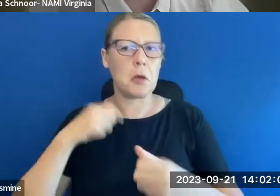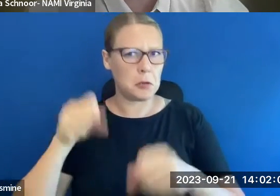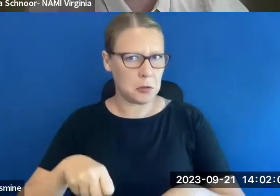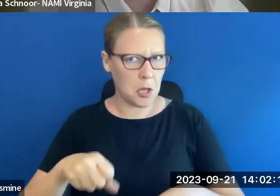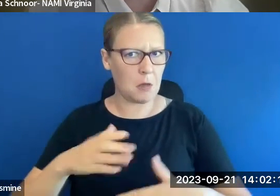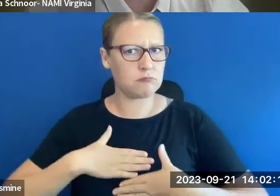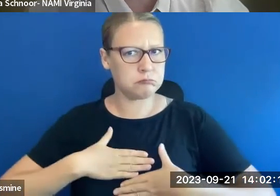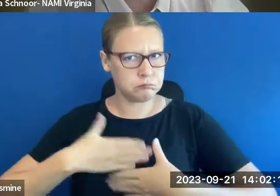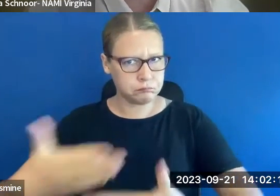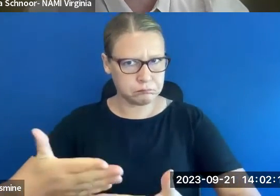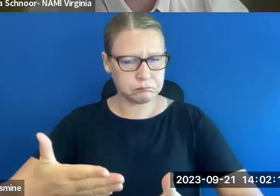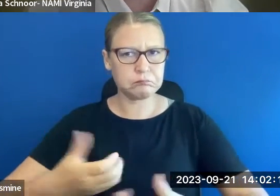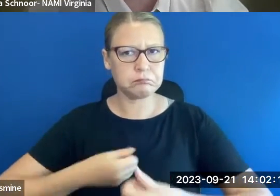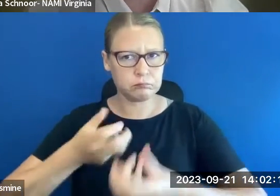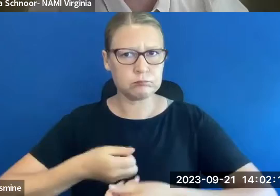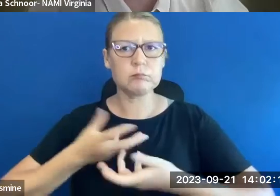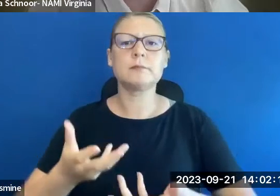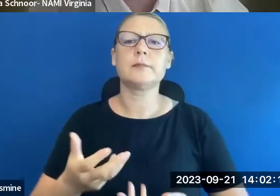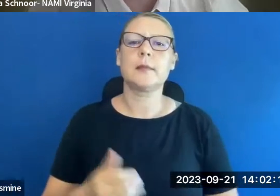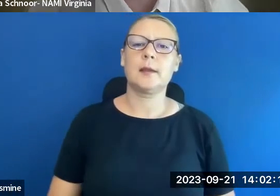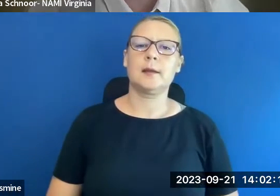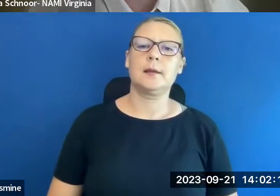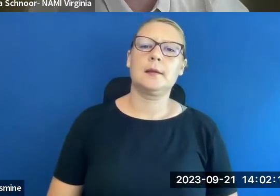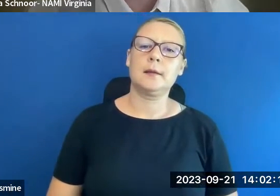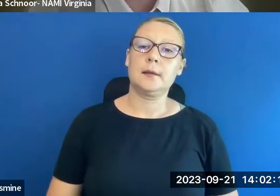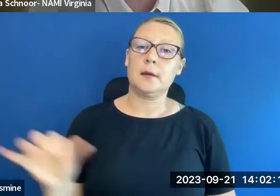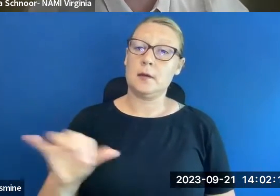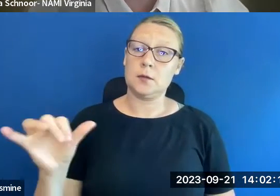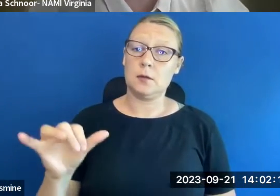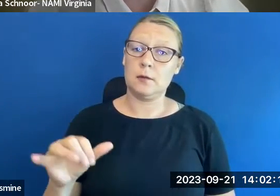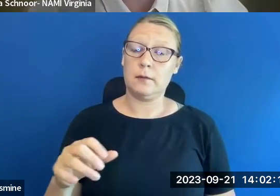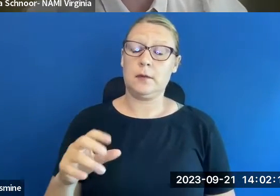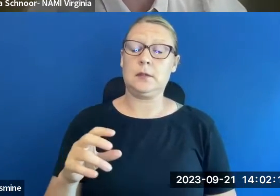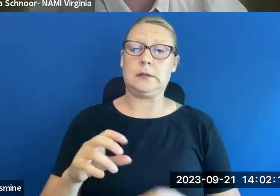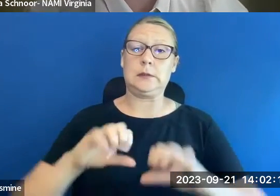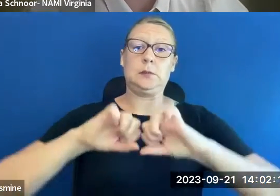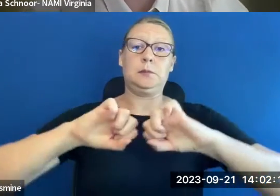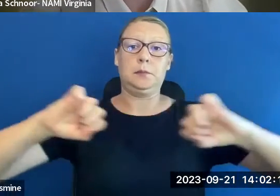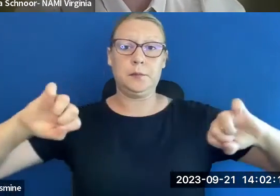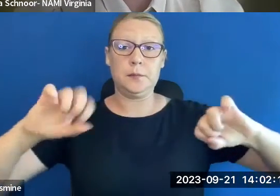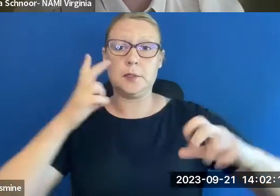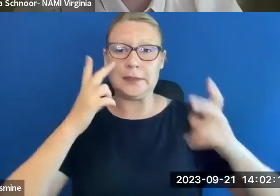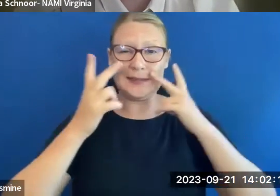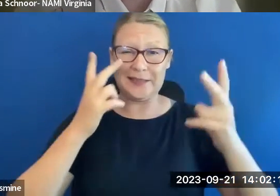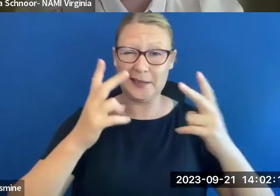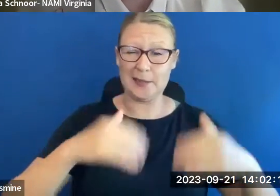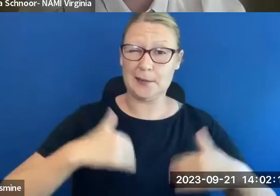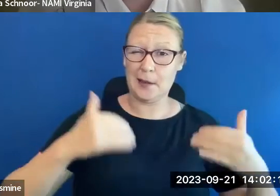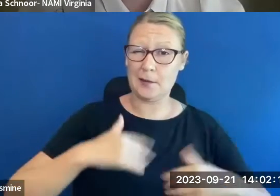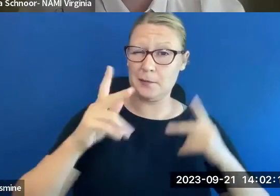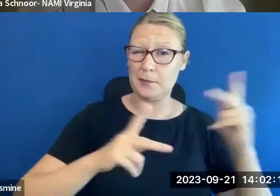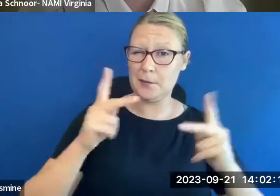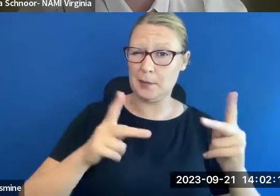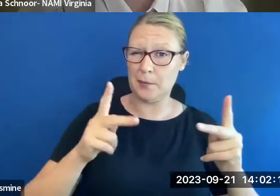youth are dealing with things in a very enormous way that impacts